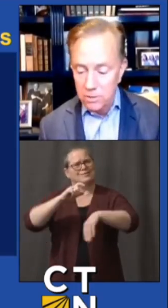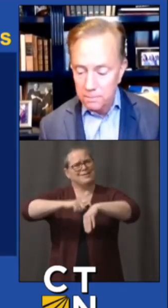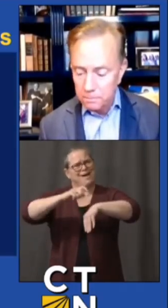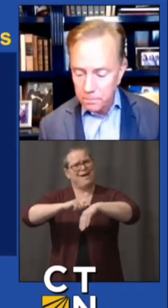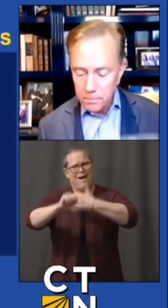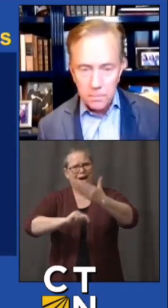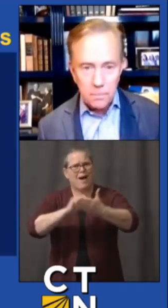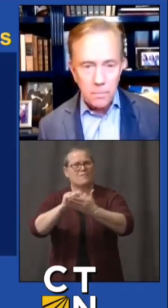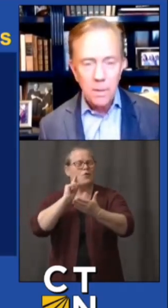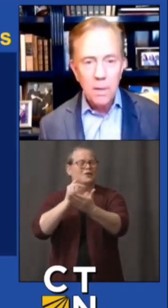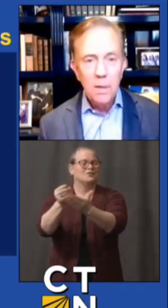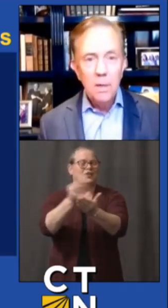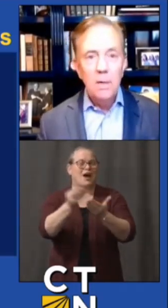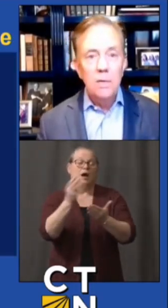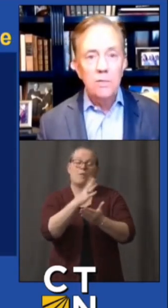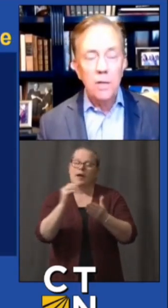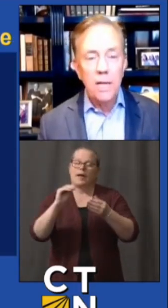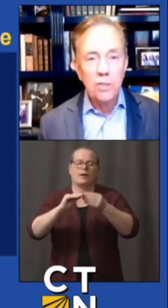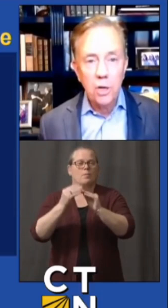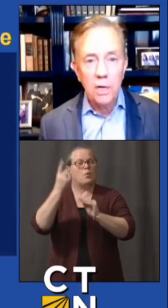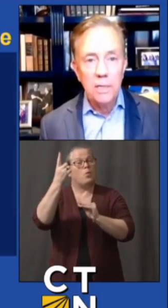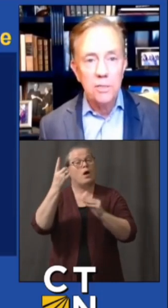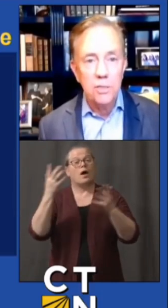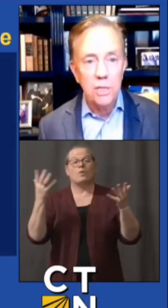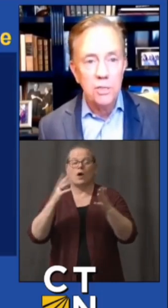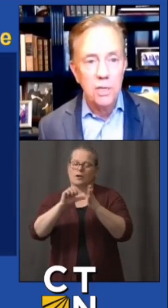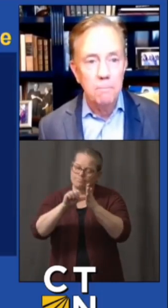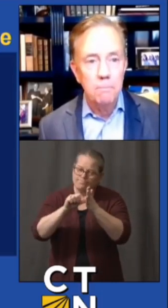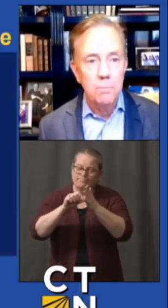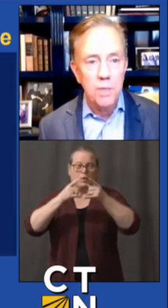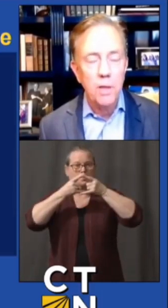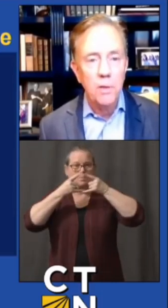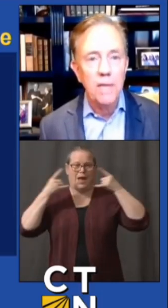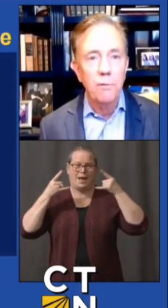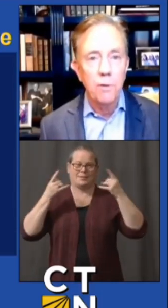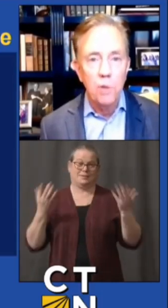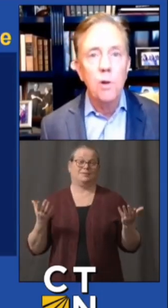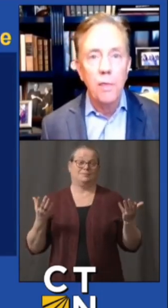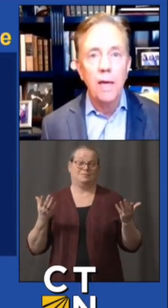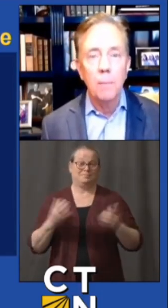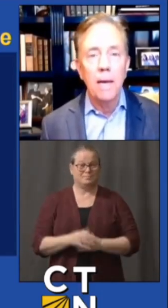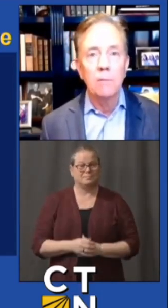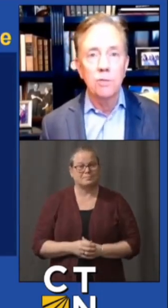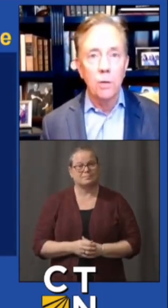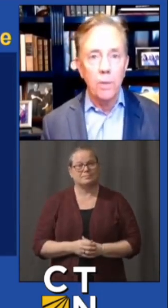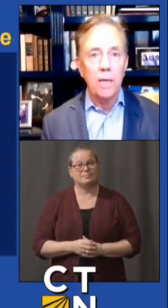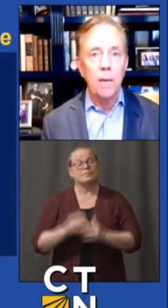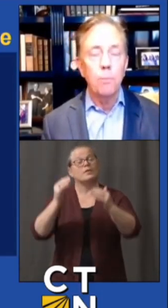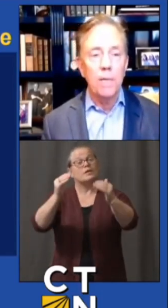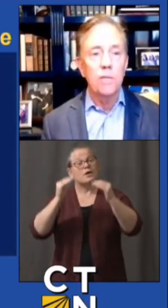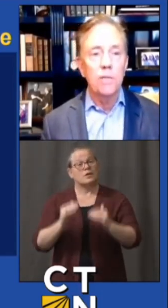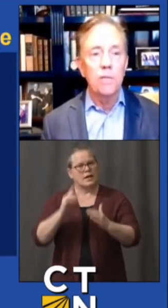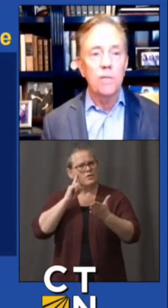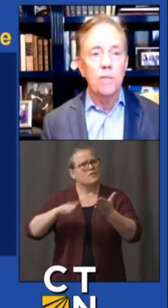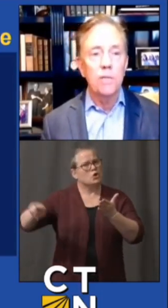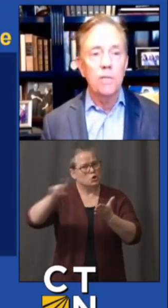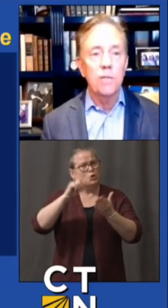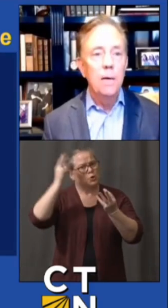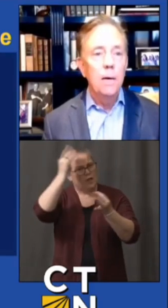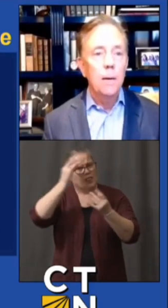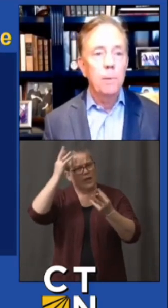masks. So the next chart is just some of the things for you to think about so that we can keep retail